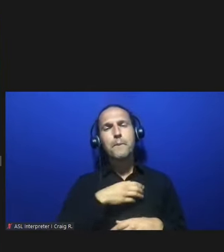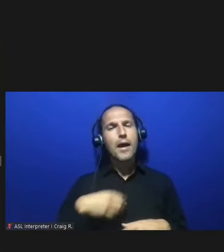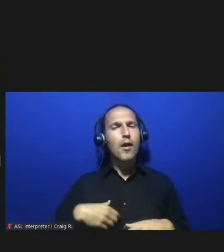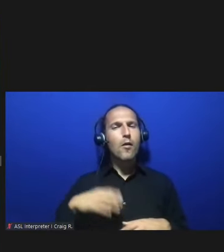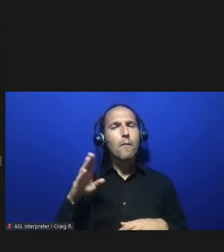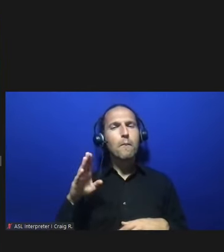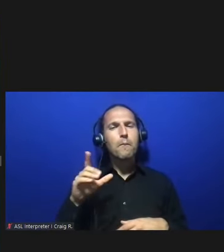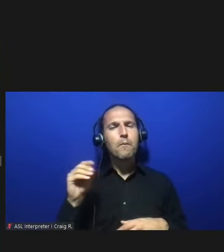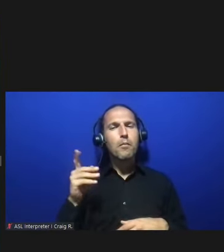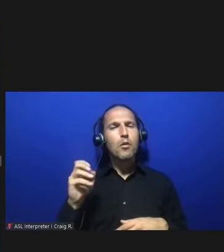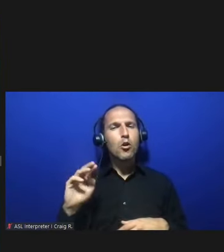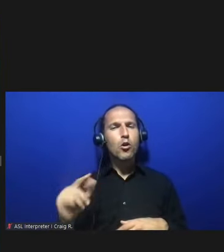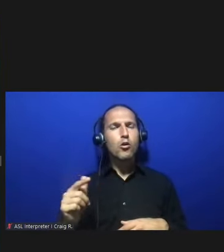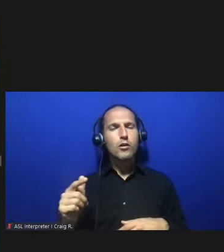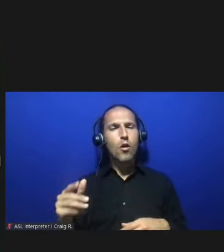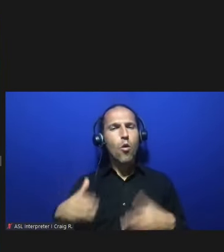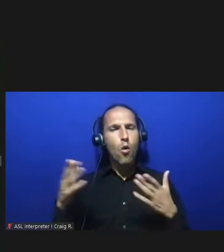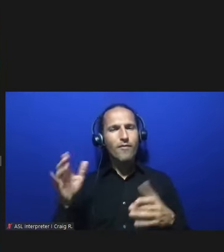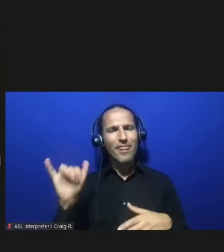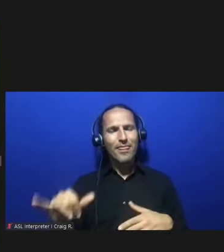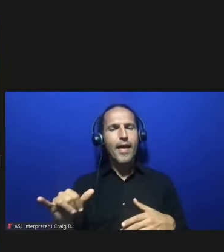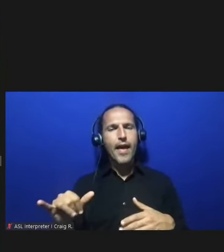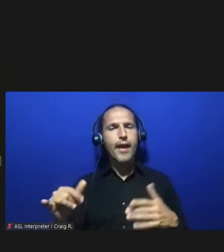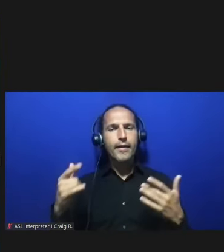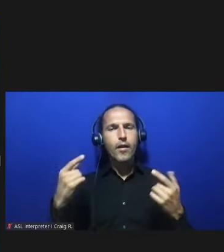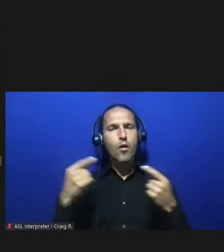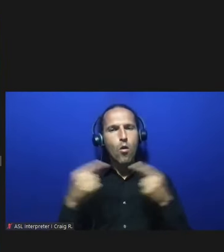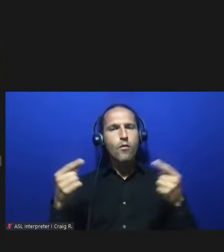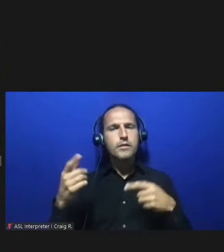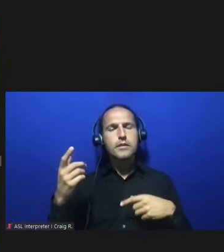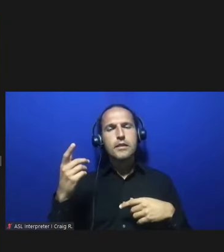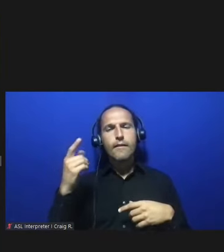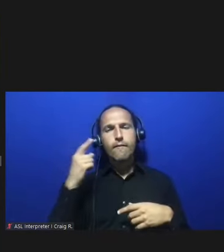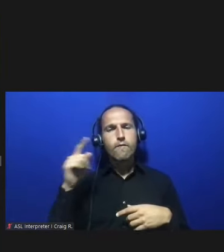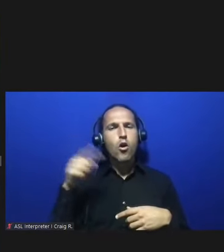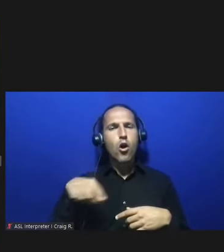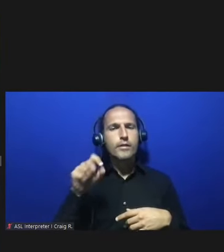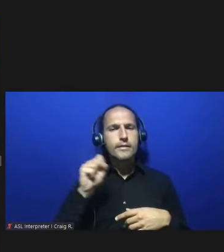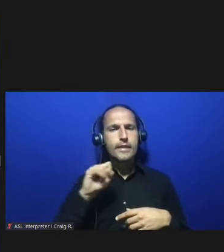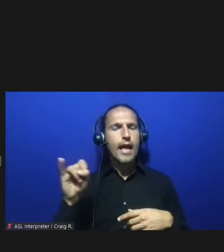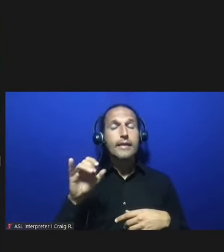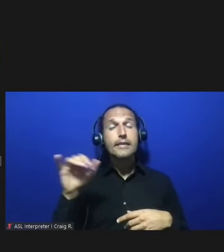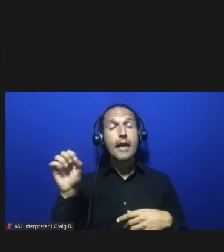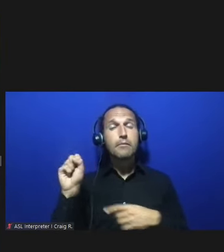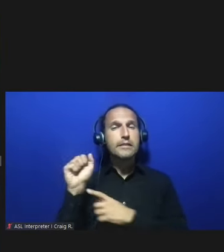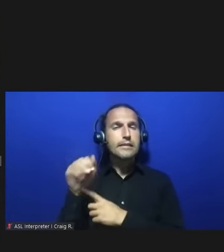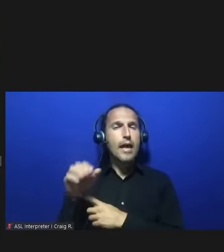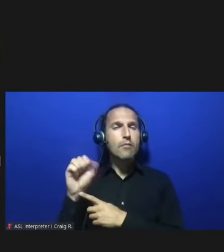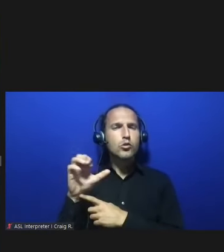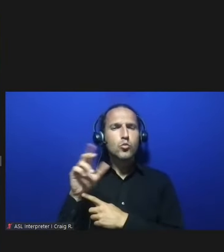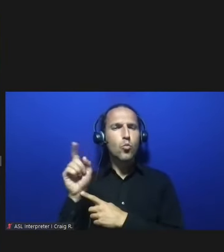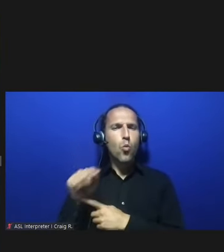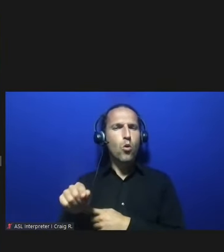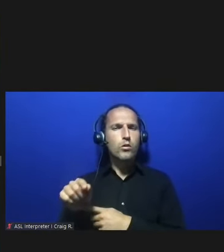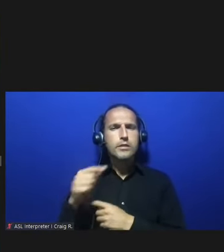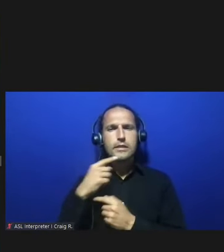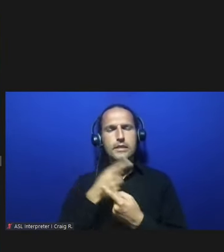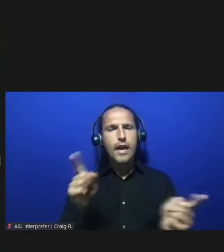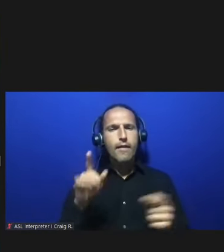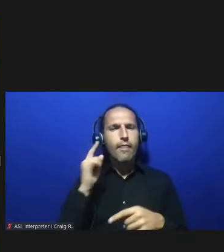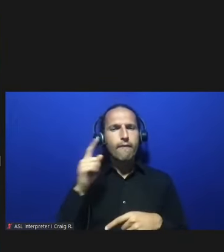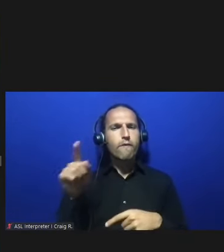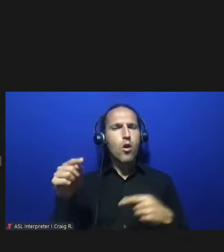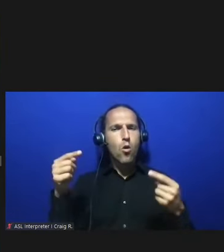proposal called for just that, an offset for Staten Islanders. And Sam Schwartz's plan also calls for an